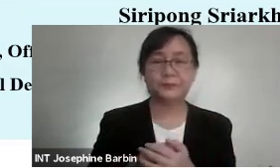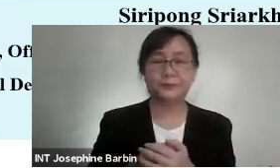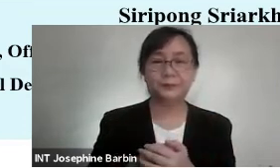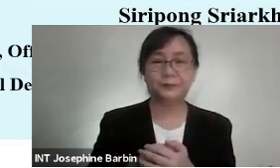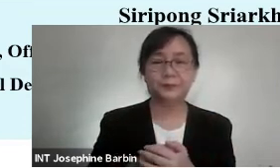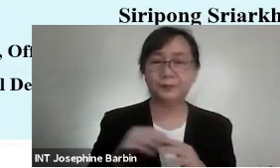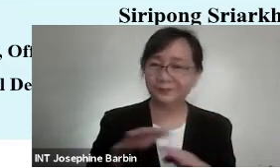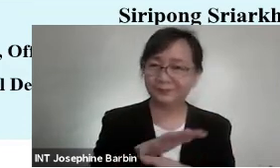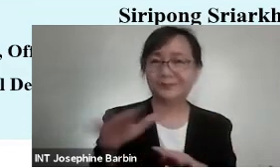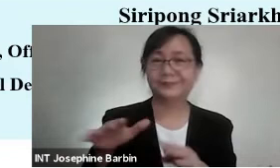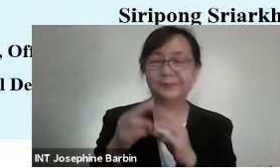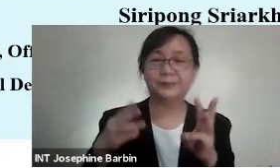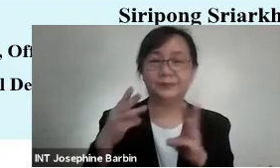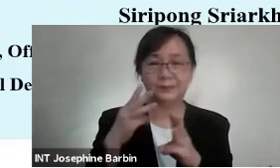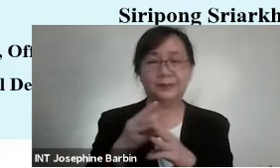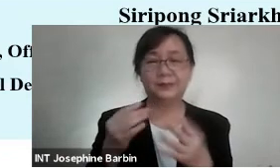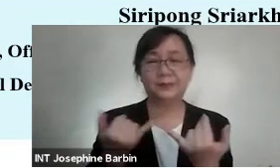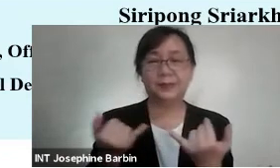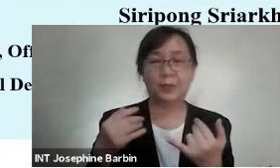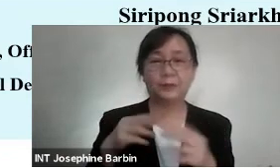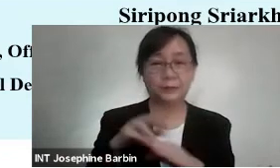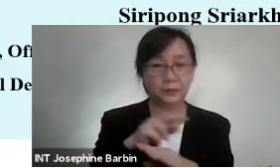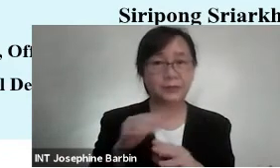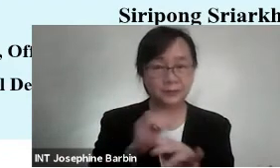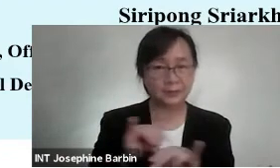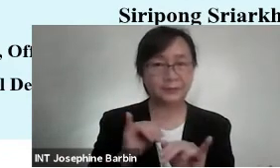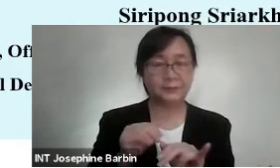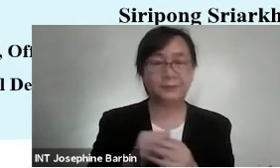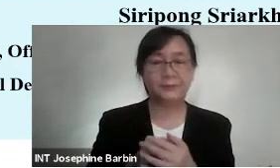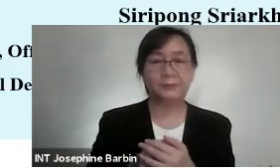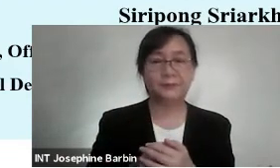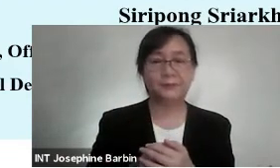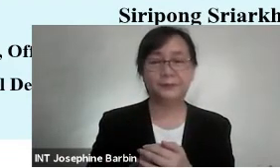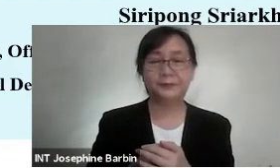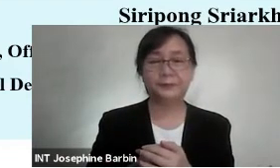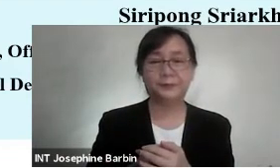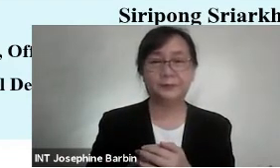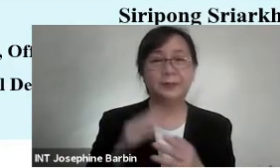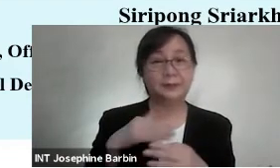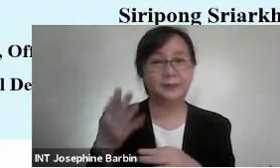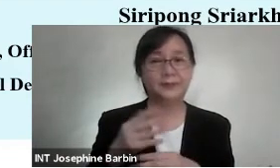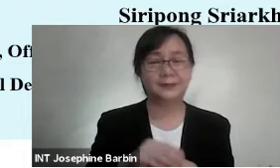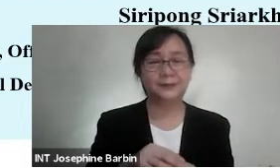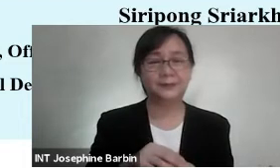throughout the world and also in our region as well. So next slide, please.